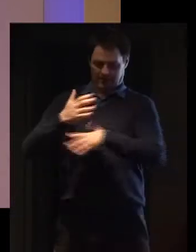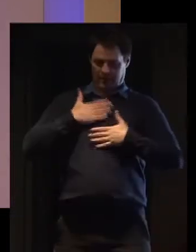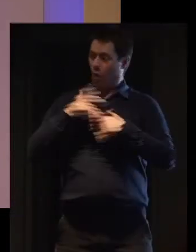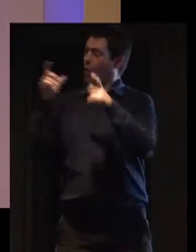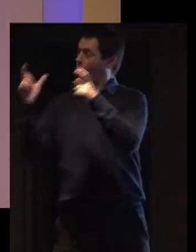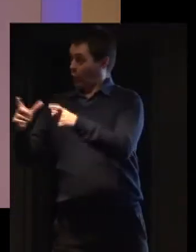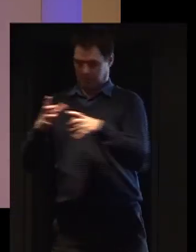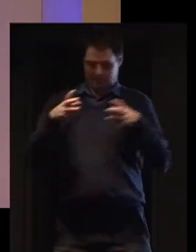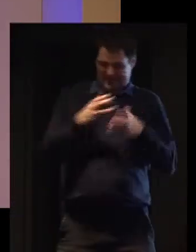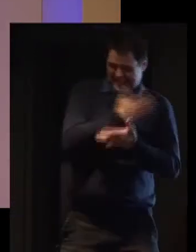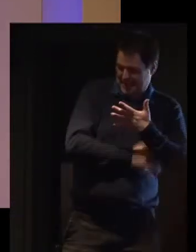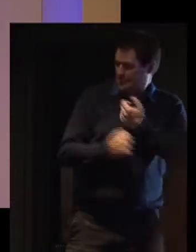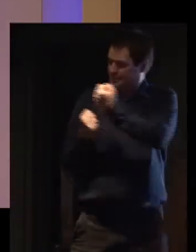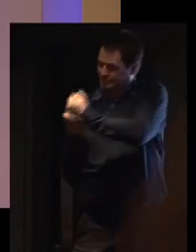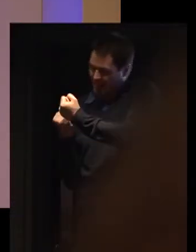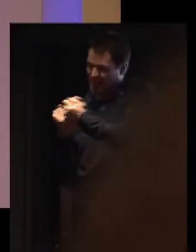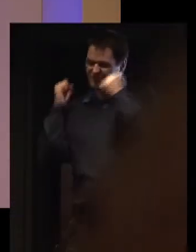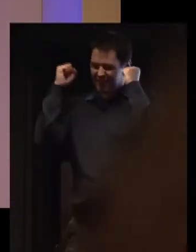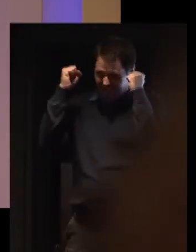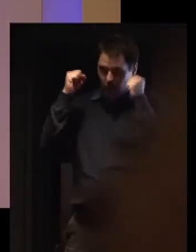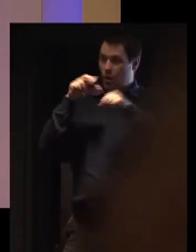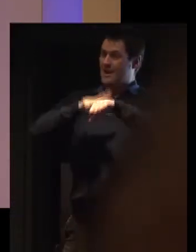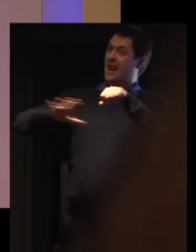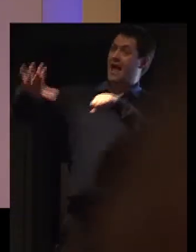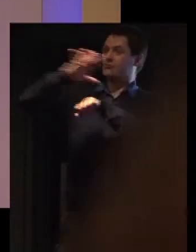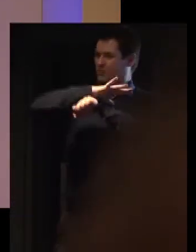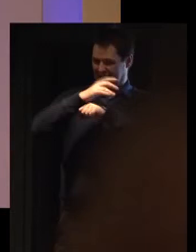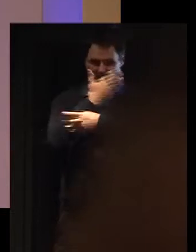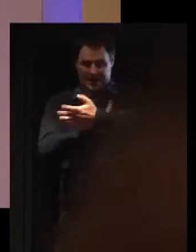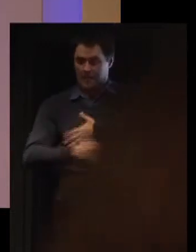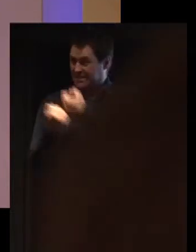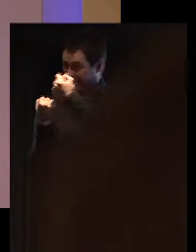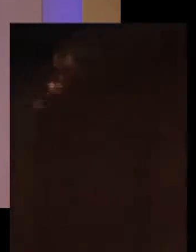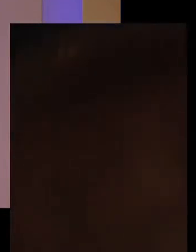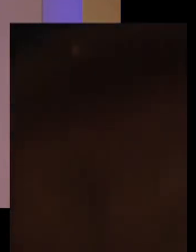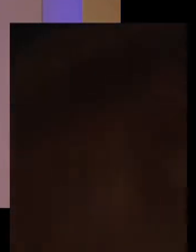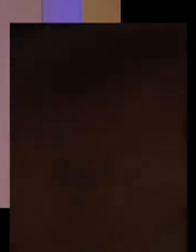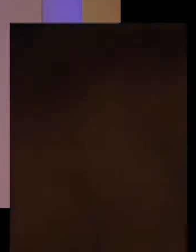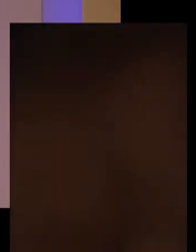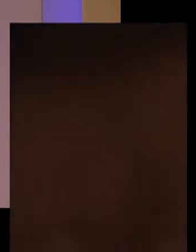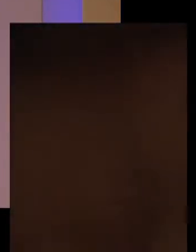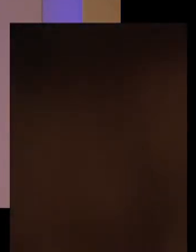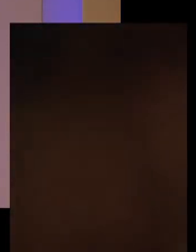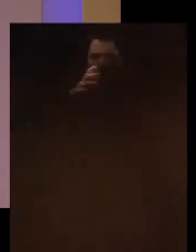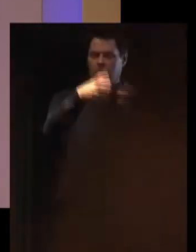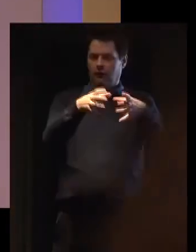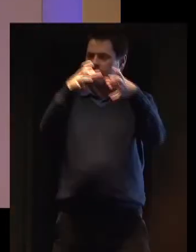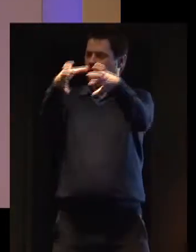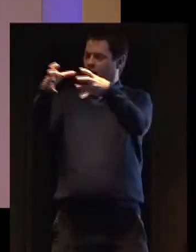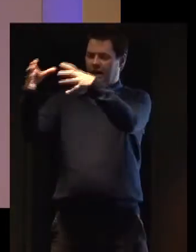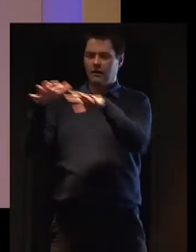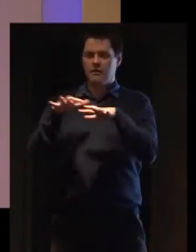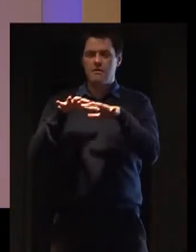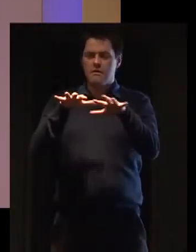at national level. And that's a great thing to see. And that, when we have these associations, we can see